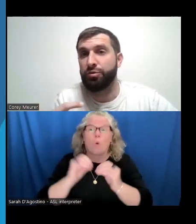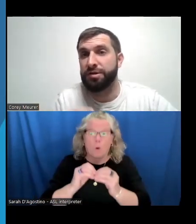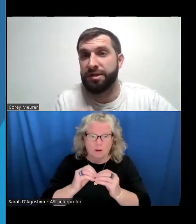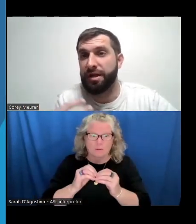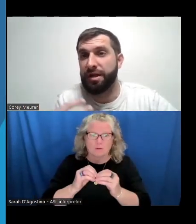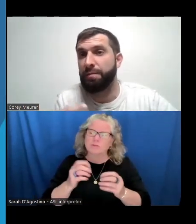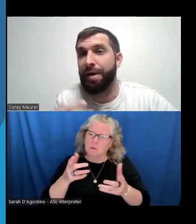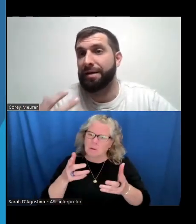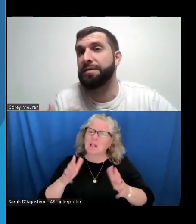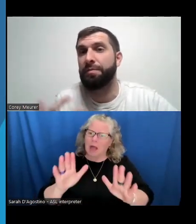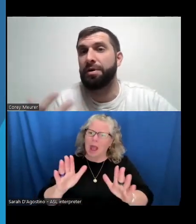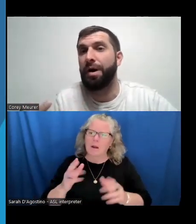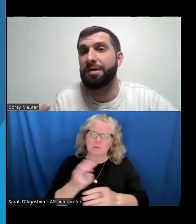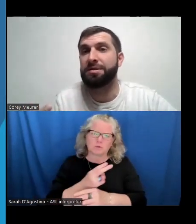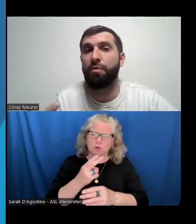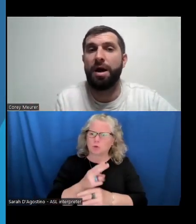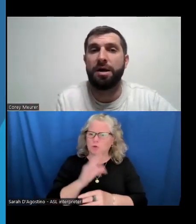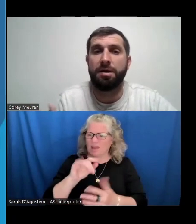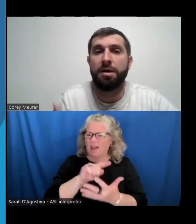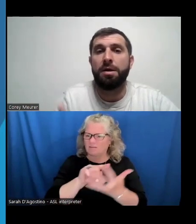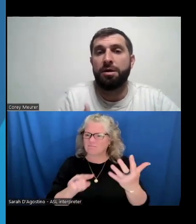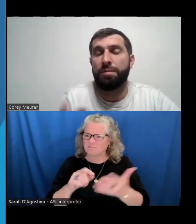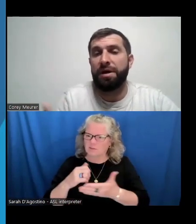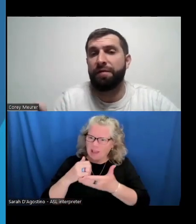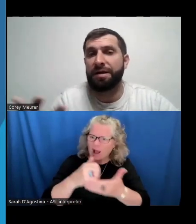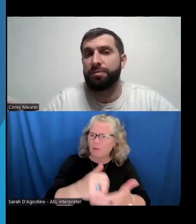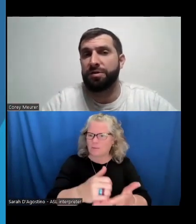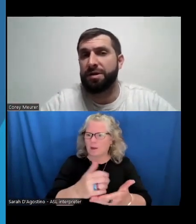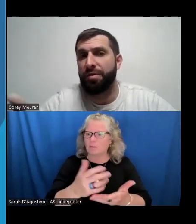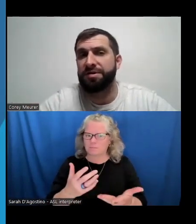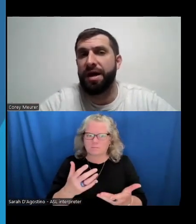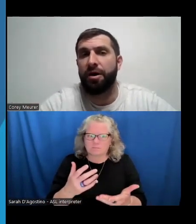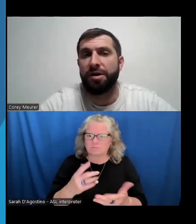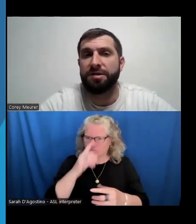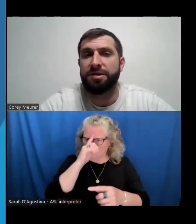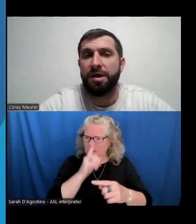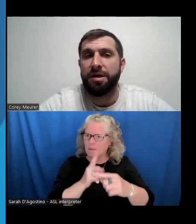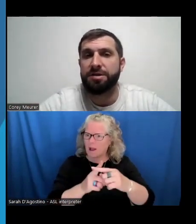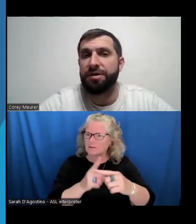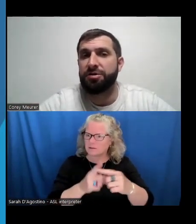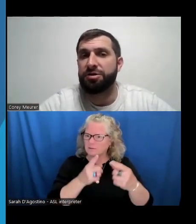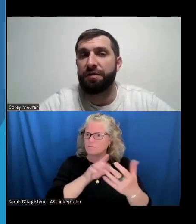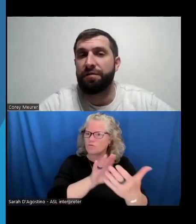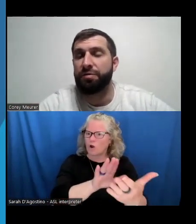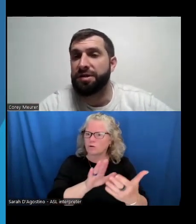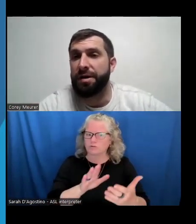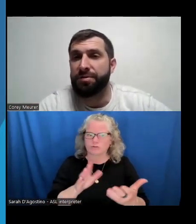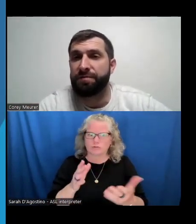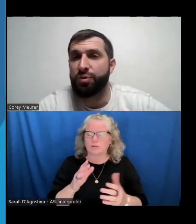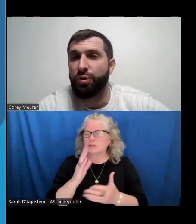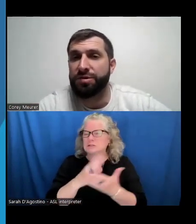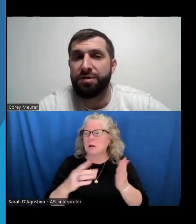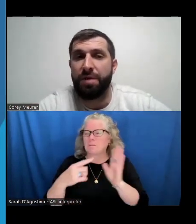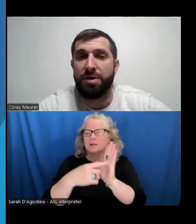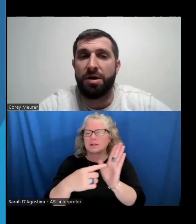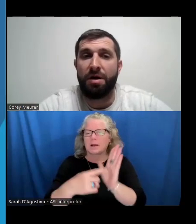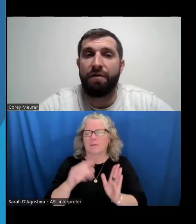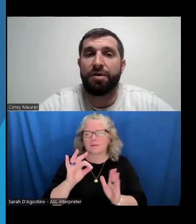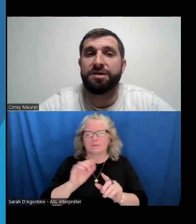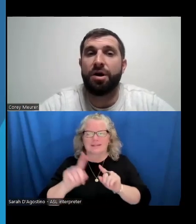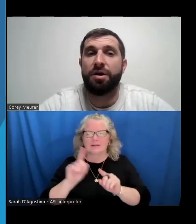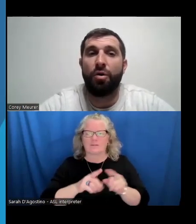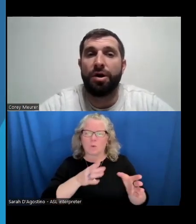certain tools, and is it impacting them in a positive way, and being flexible in some of those areas. So these are just a few examples of tools to